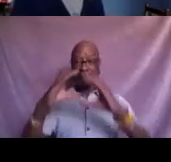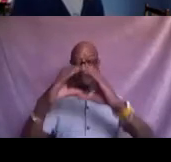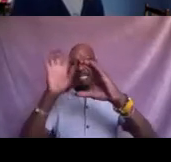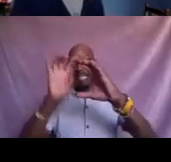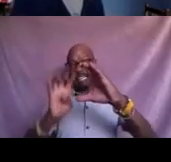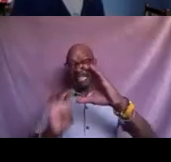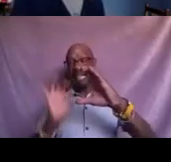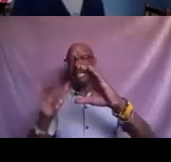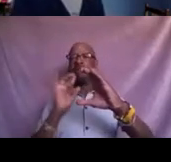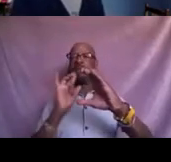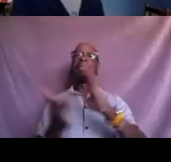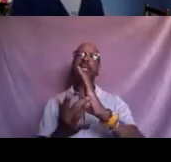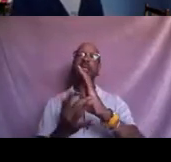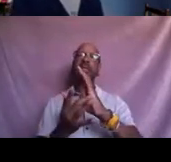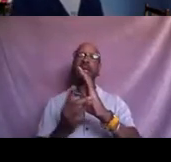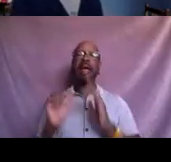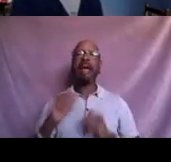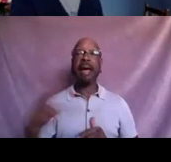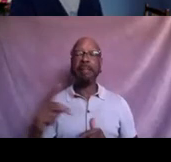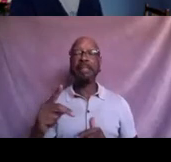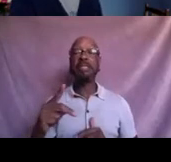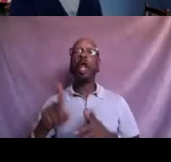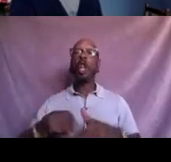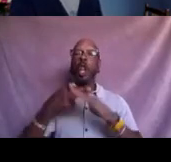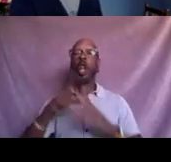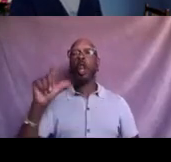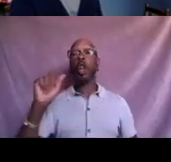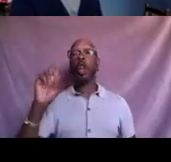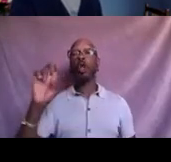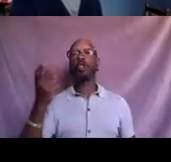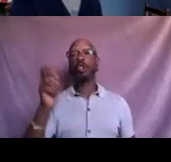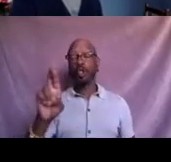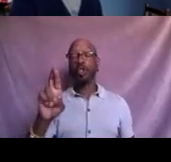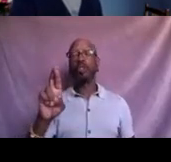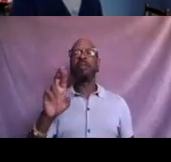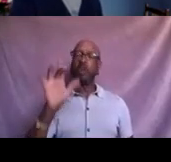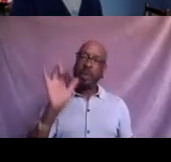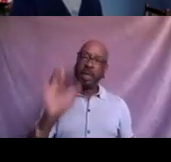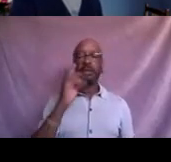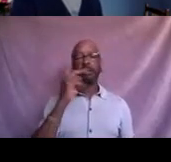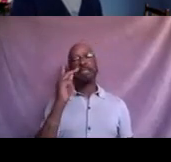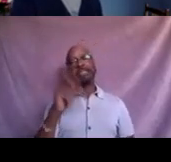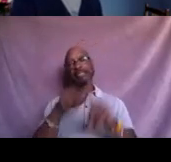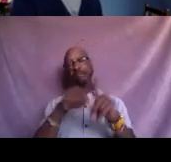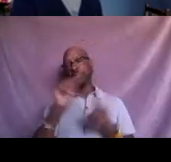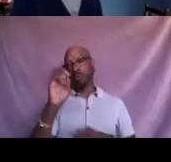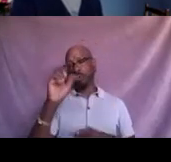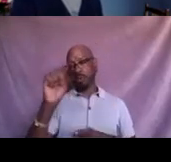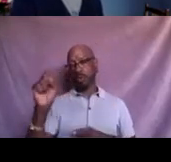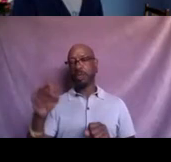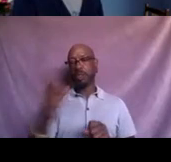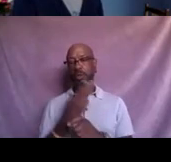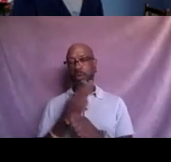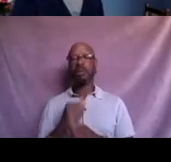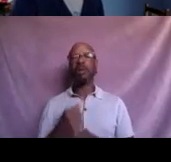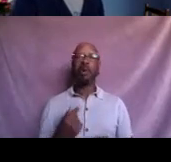It's technically called the Apps Launcher. But if you click on it, you'll have different Google tools that you can use. And Classroom was one of them. You may